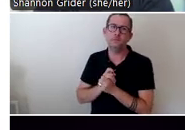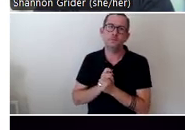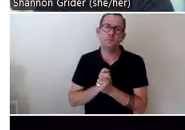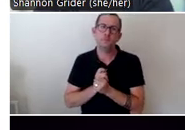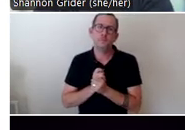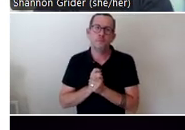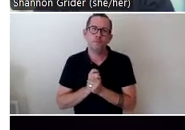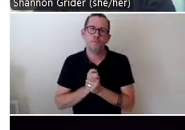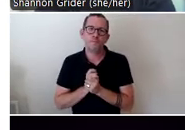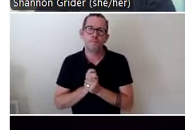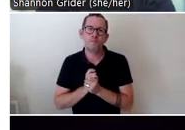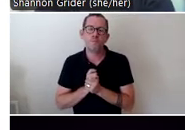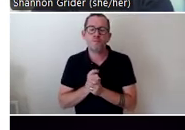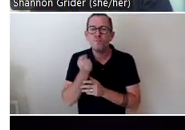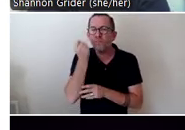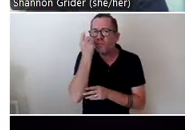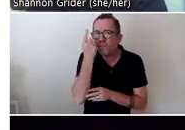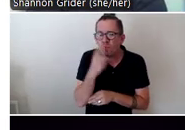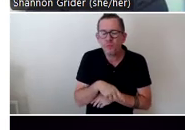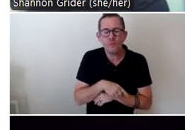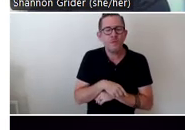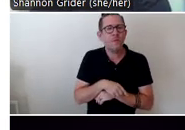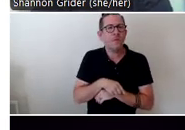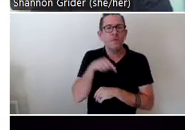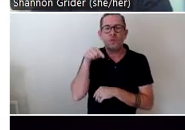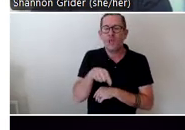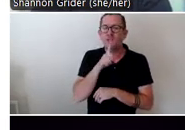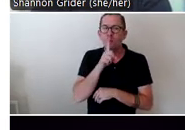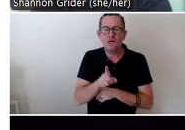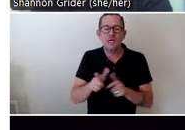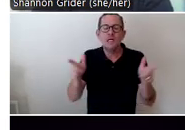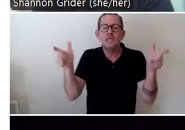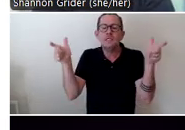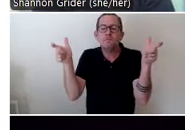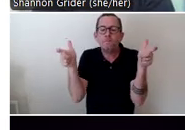deaf person tells you, please don't use this interpreter, or please try to use these interpreters.